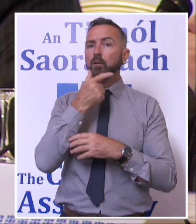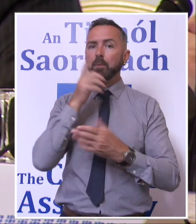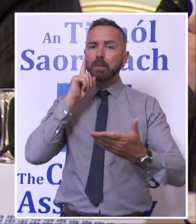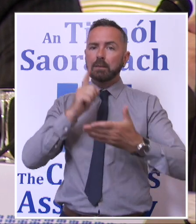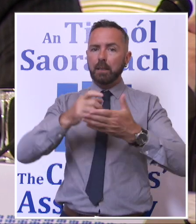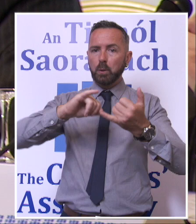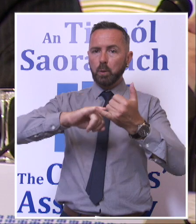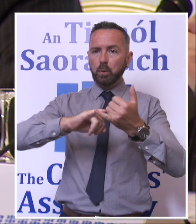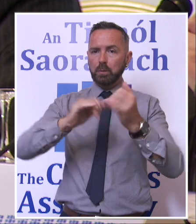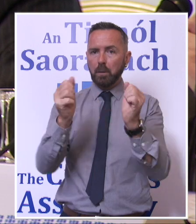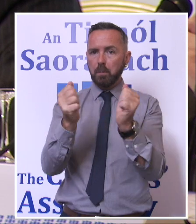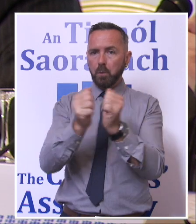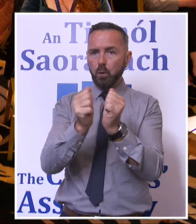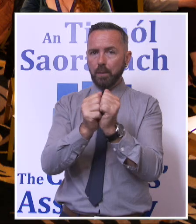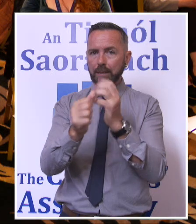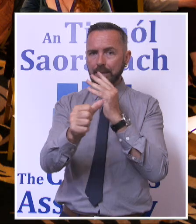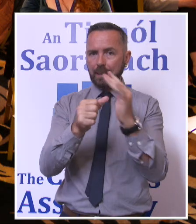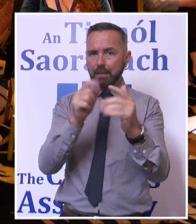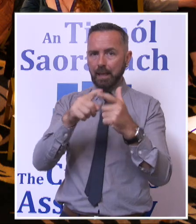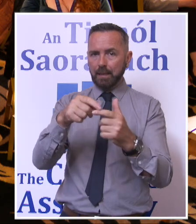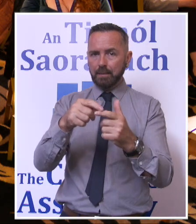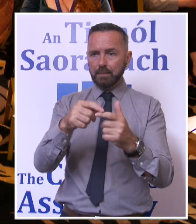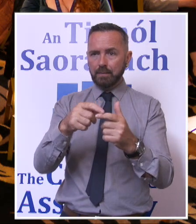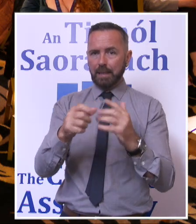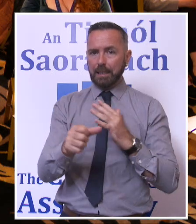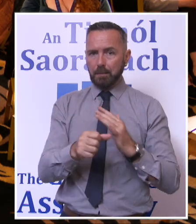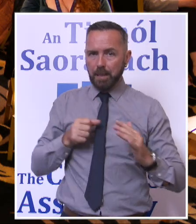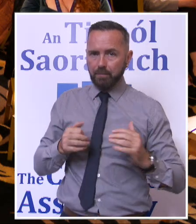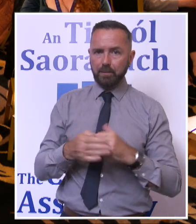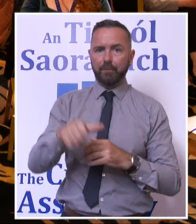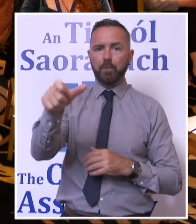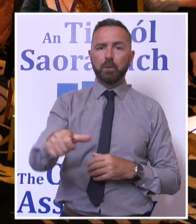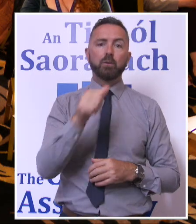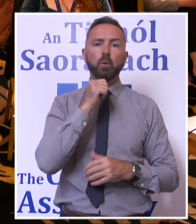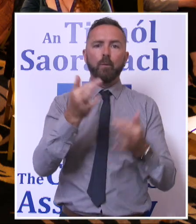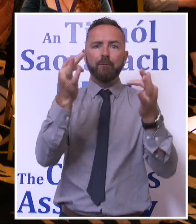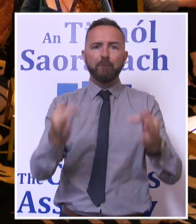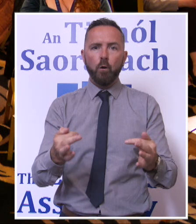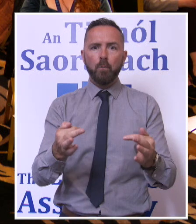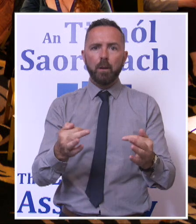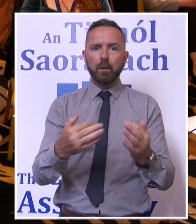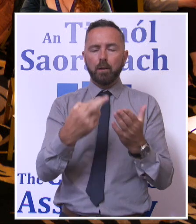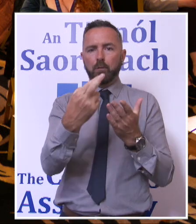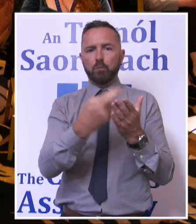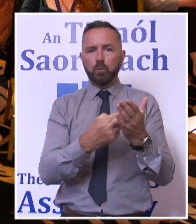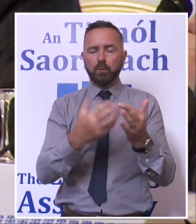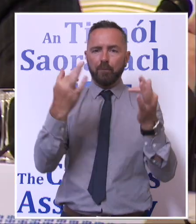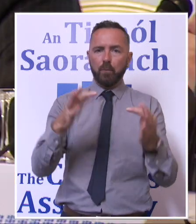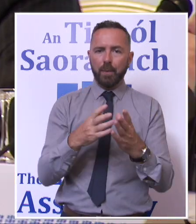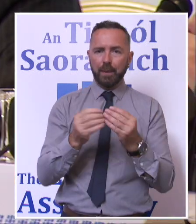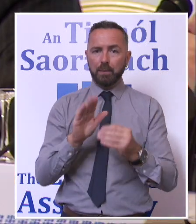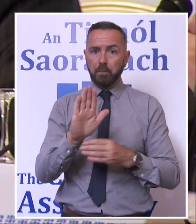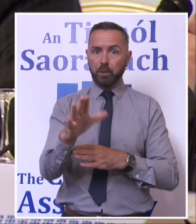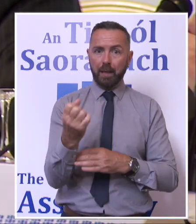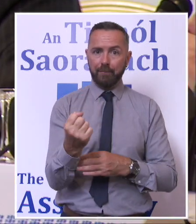decide the appropriate skills and experience. Okay? There's no formal criteria for nearly any election except being an adult.